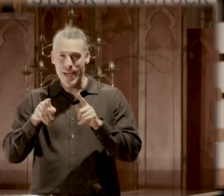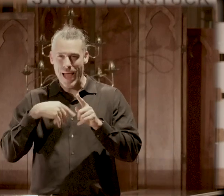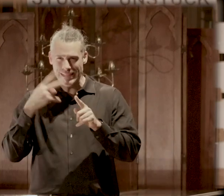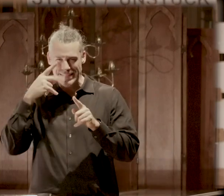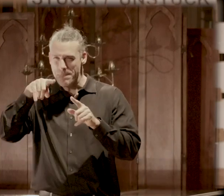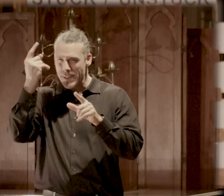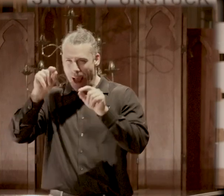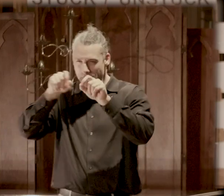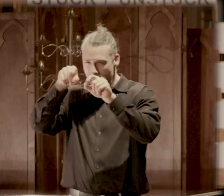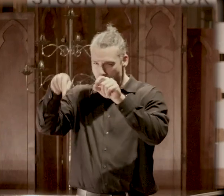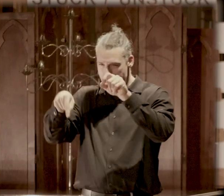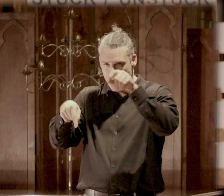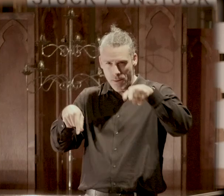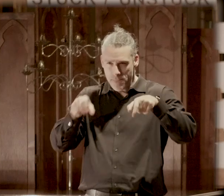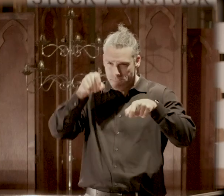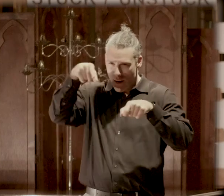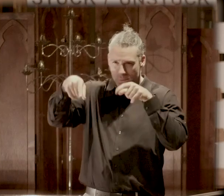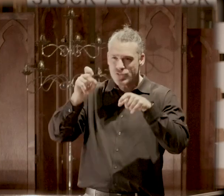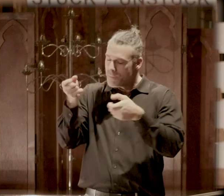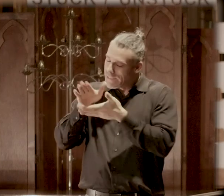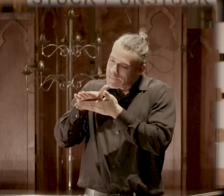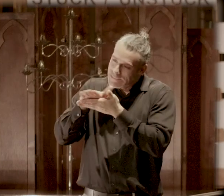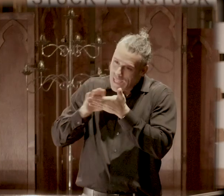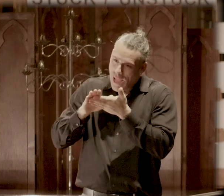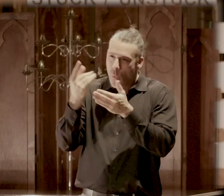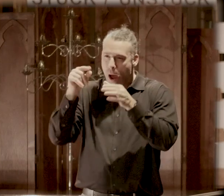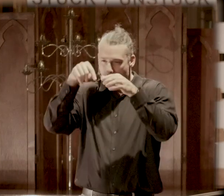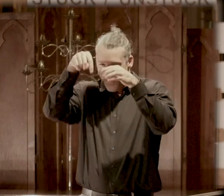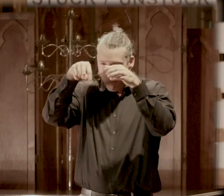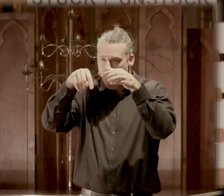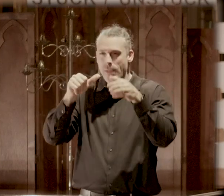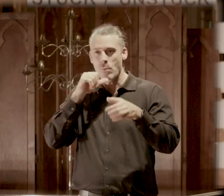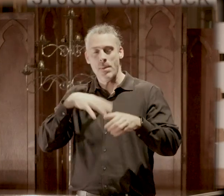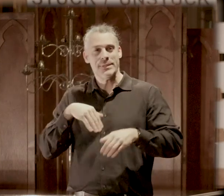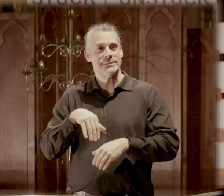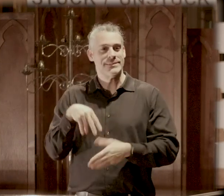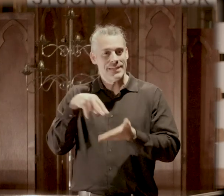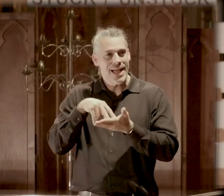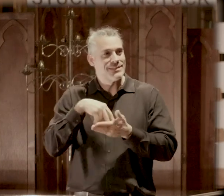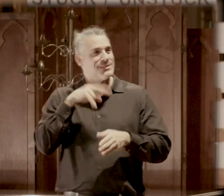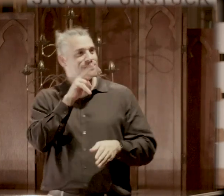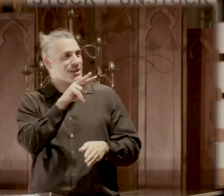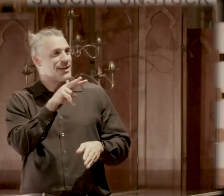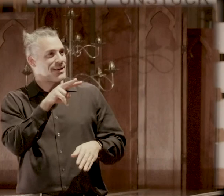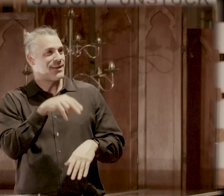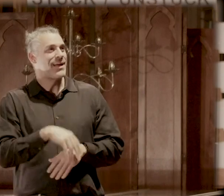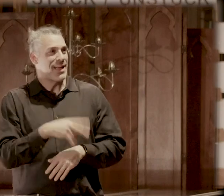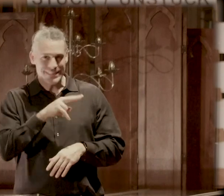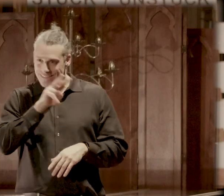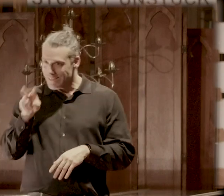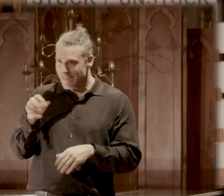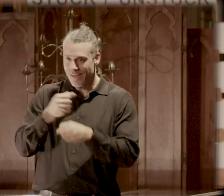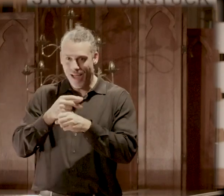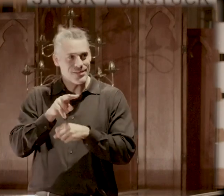black oil drip out from the legs one at a time. It's supposed to come out in a nice thick stream. And the lady's standing there and she's looking at me with a smile, and she's looking at the